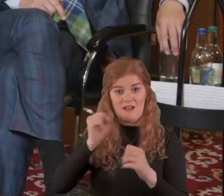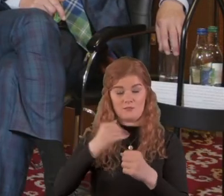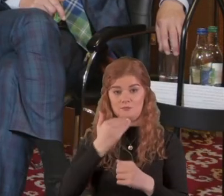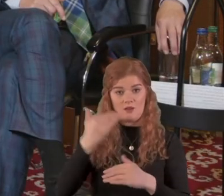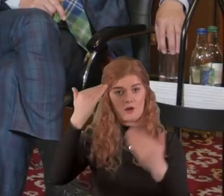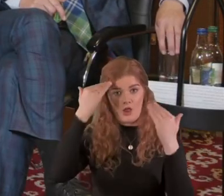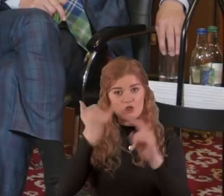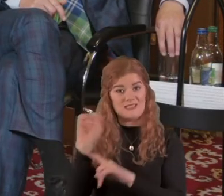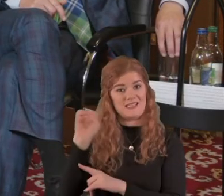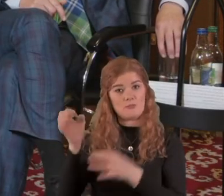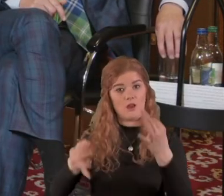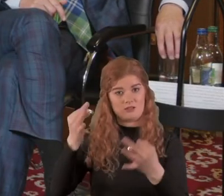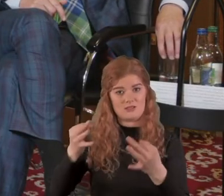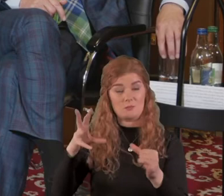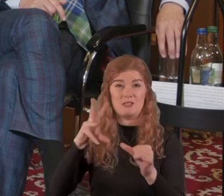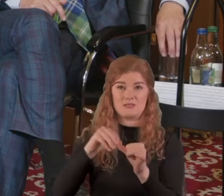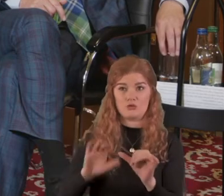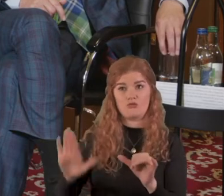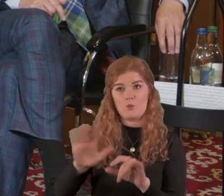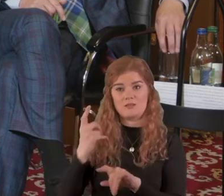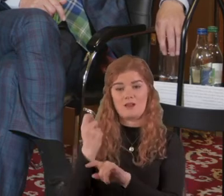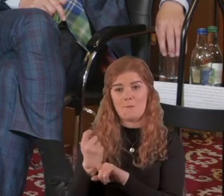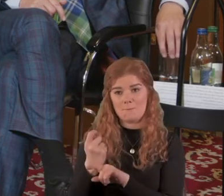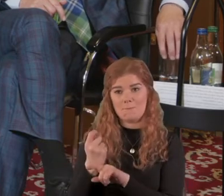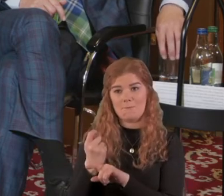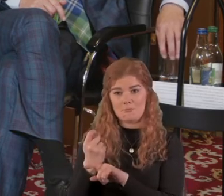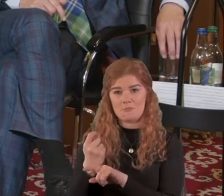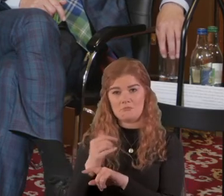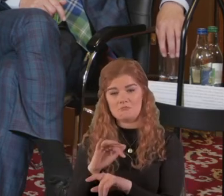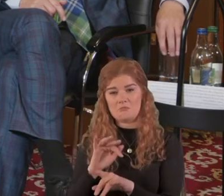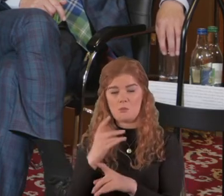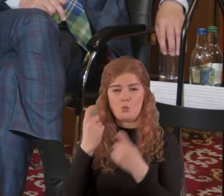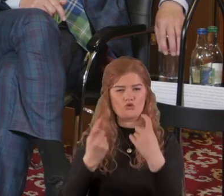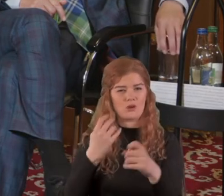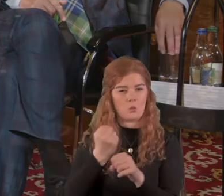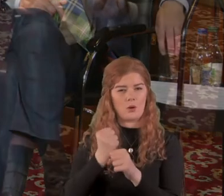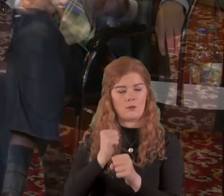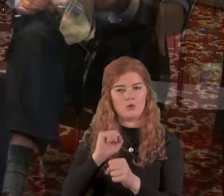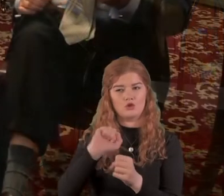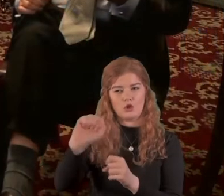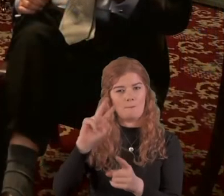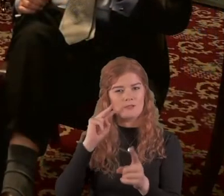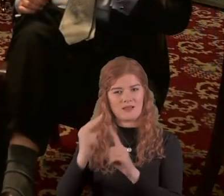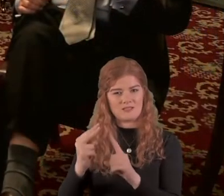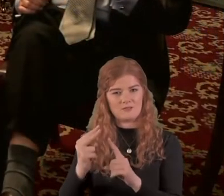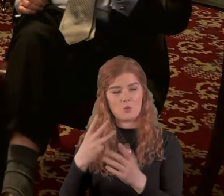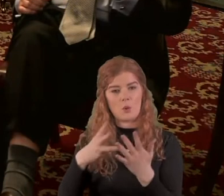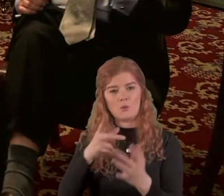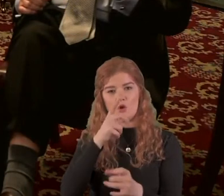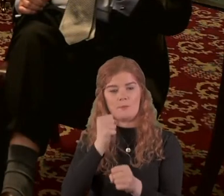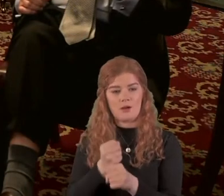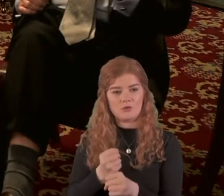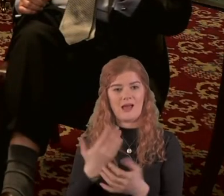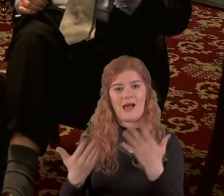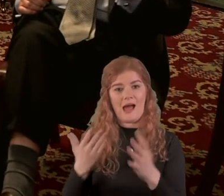politics, particularly of the time, I wonder what your view is in respect to how